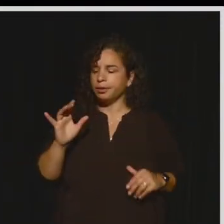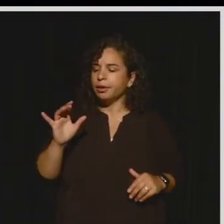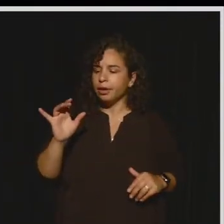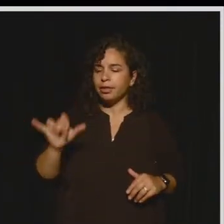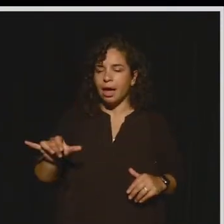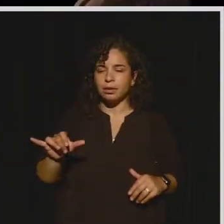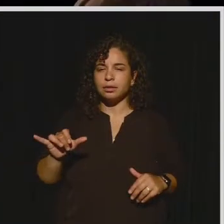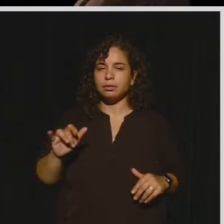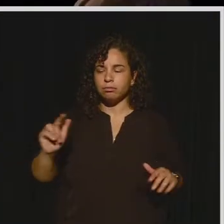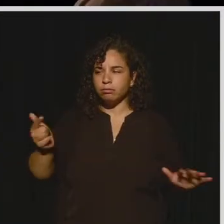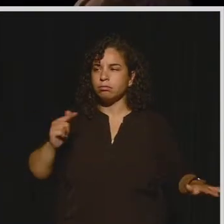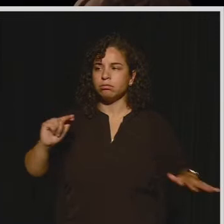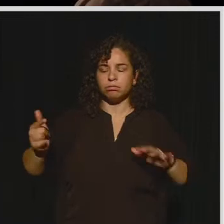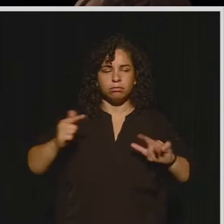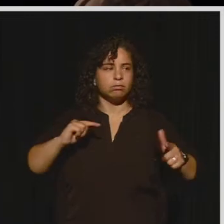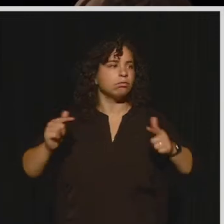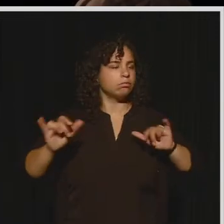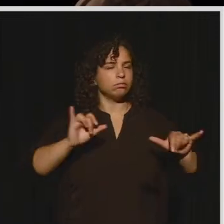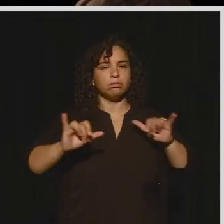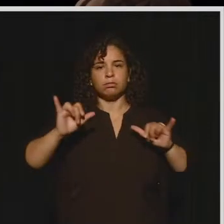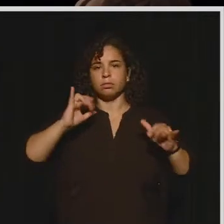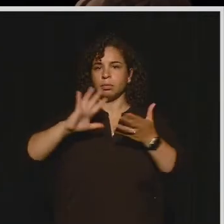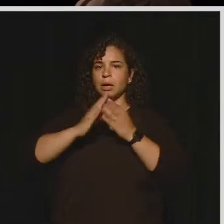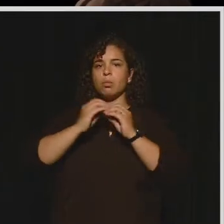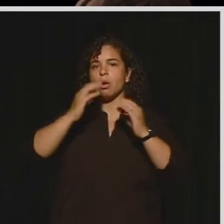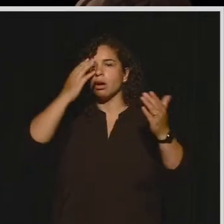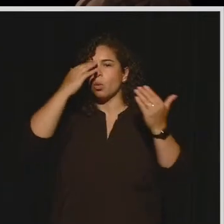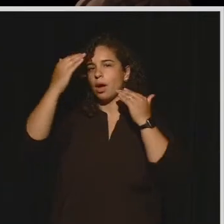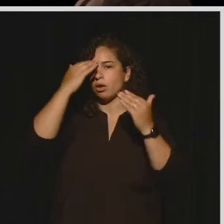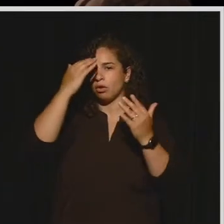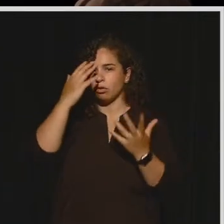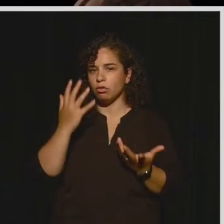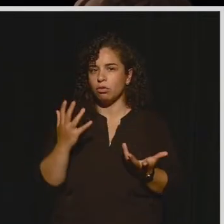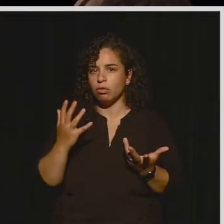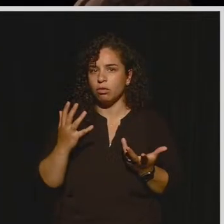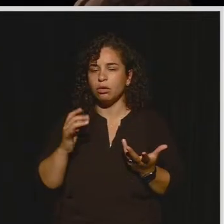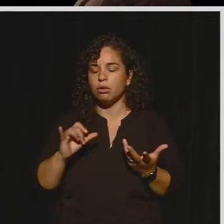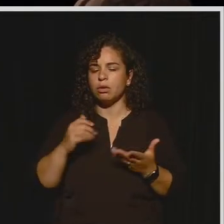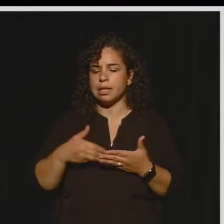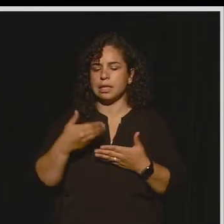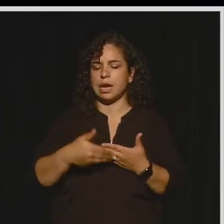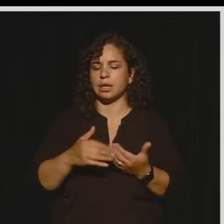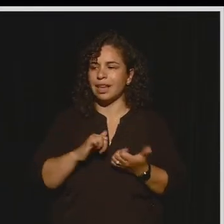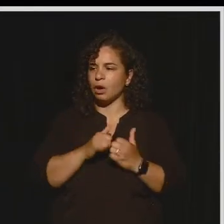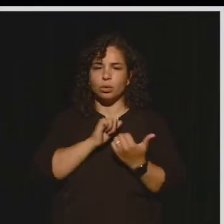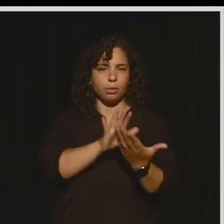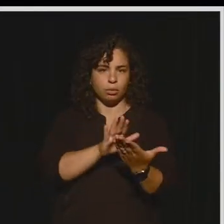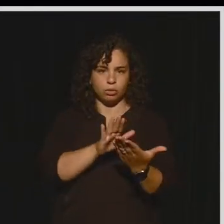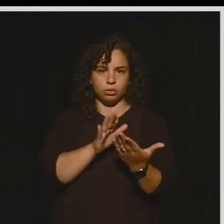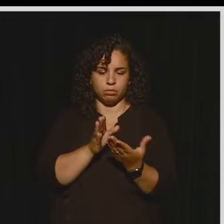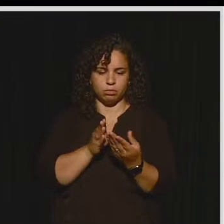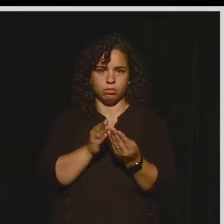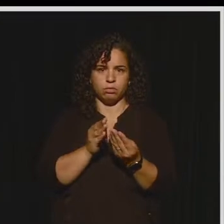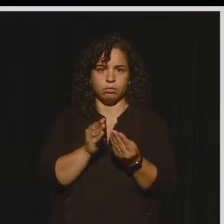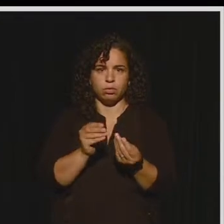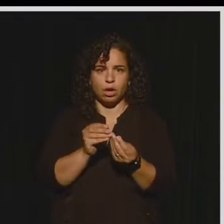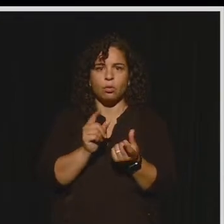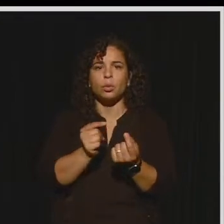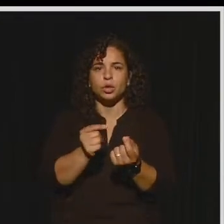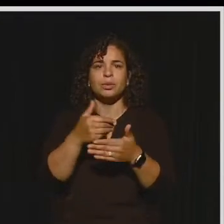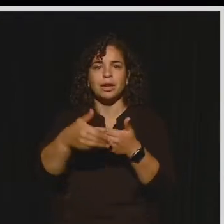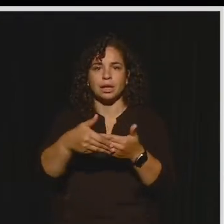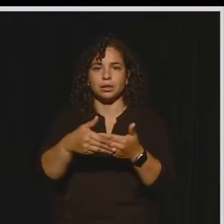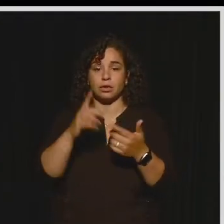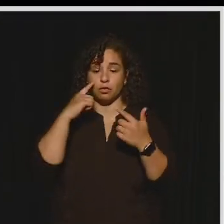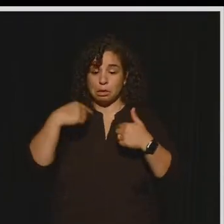where we're at now. There's an awareness around this, and how do we deal with it? I think that I know for me,